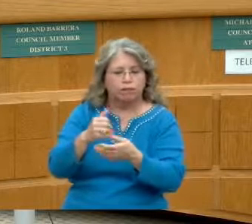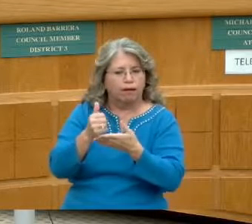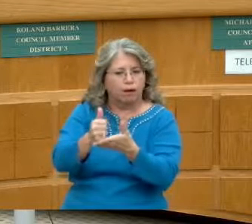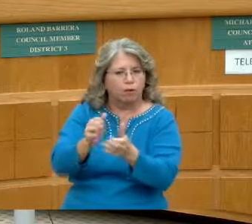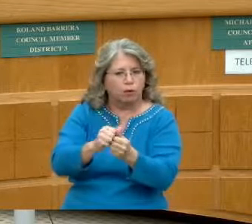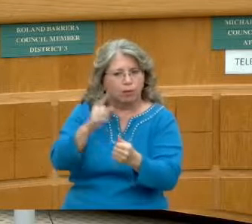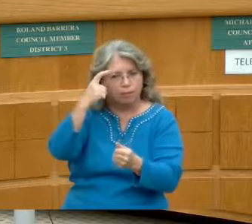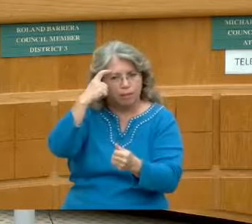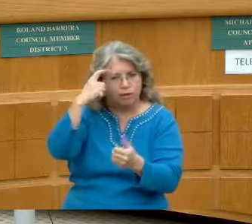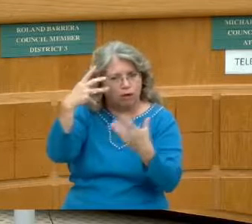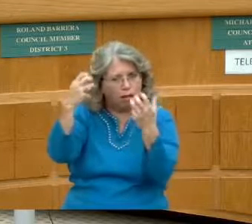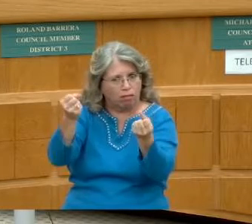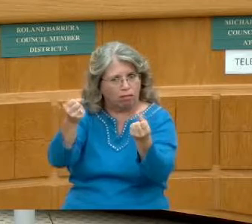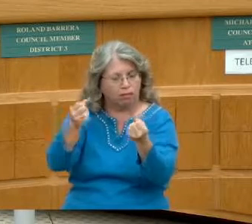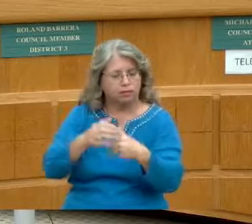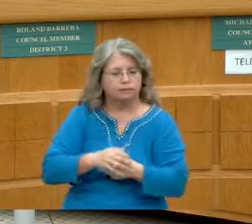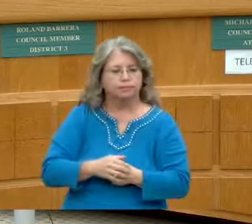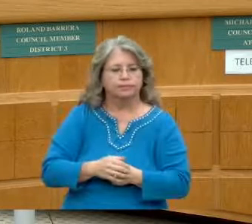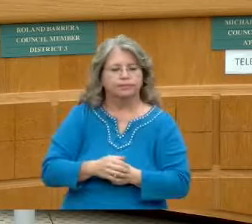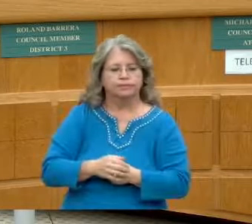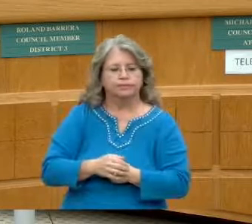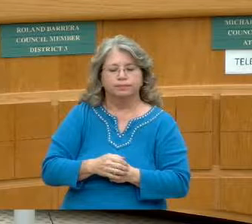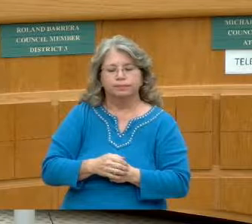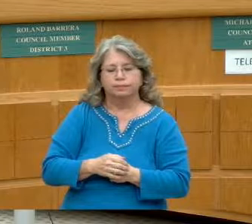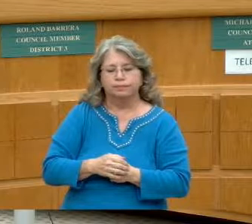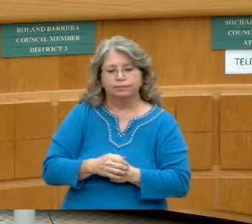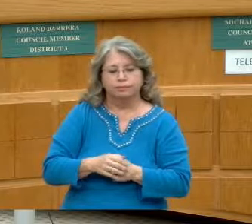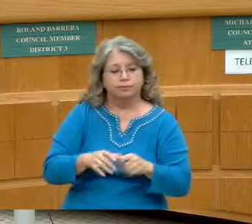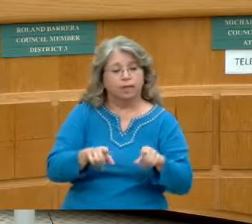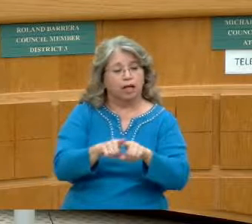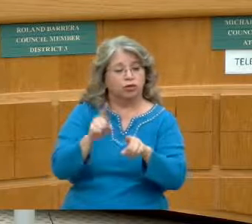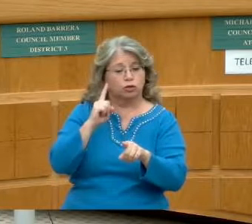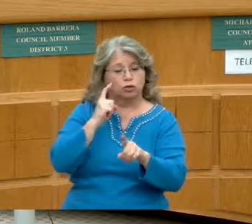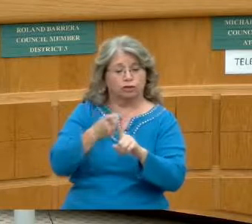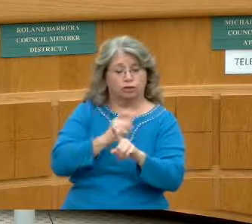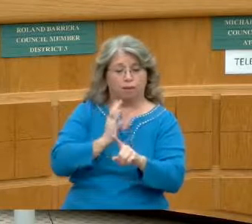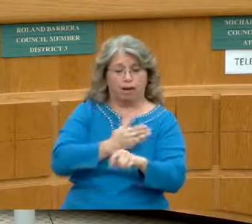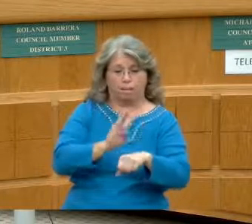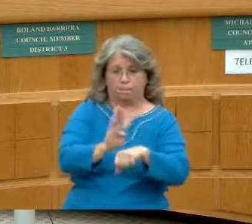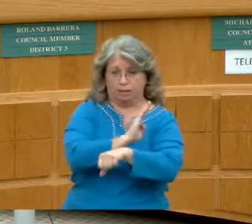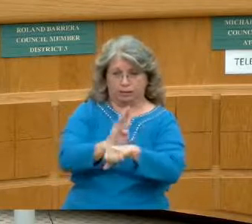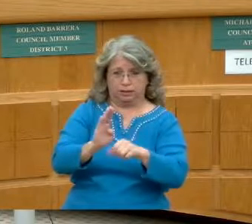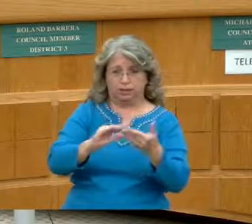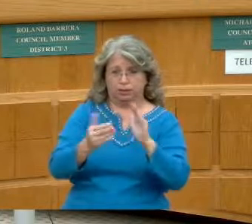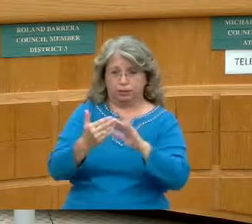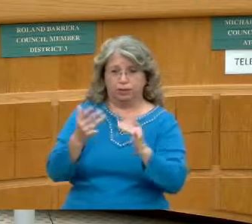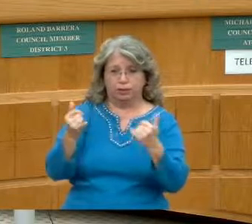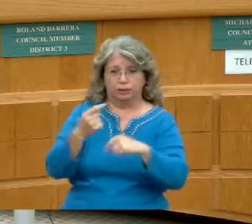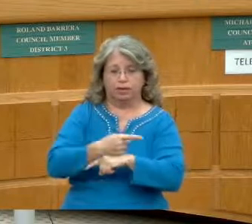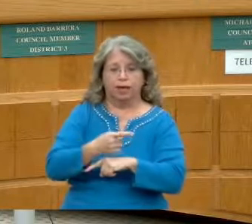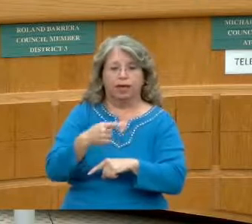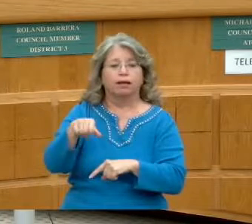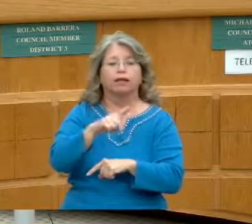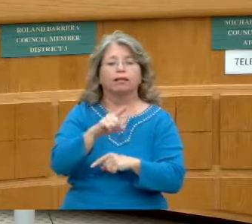from different members of our business community today, and while they appreciate all those efforts that I've just mentioned, this is what I also heard.